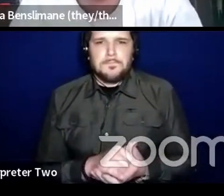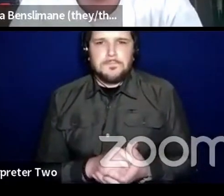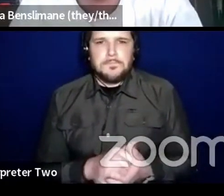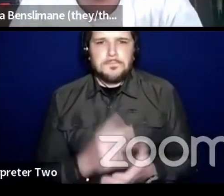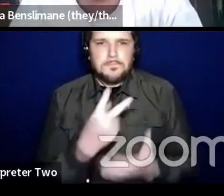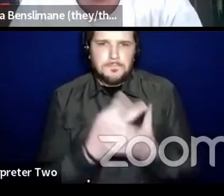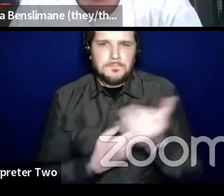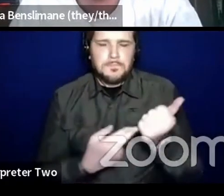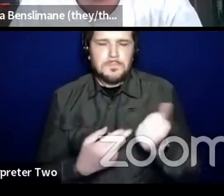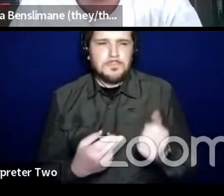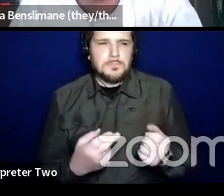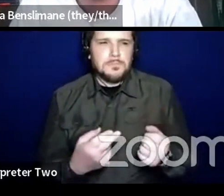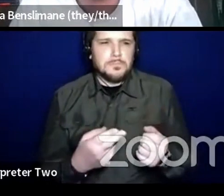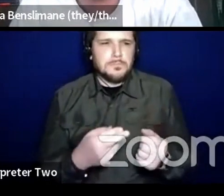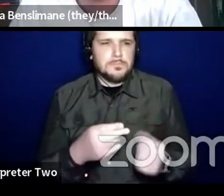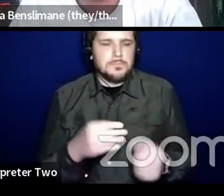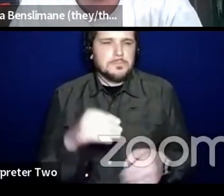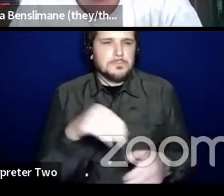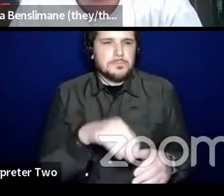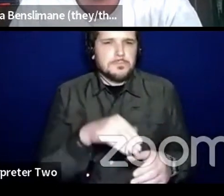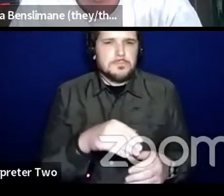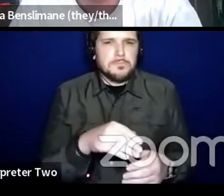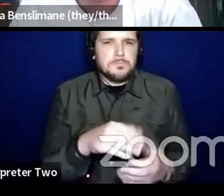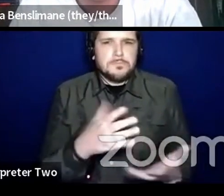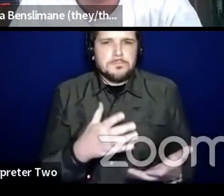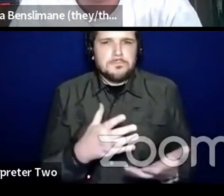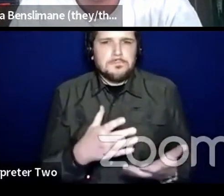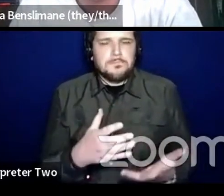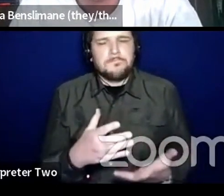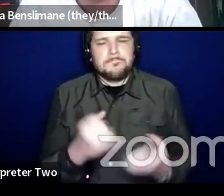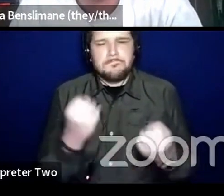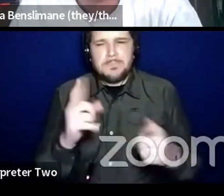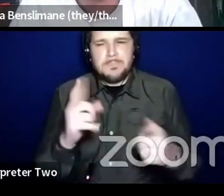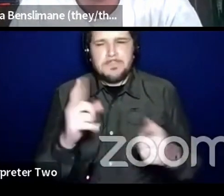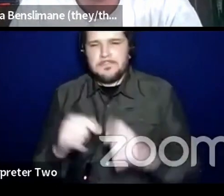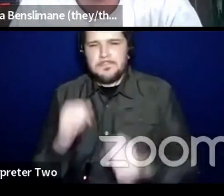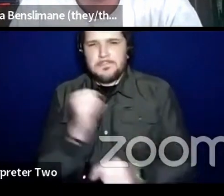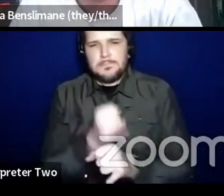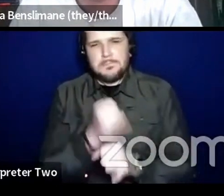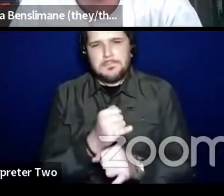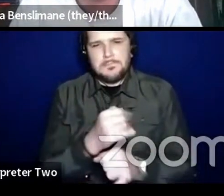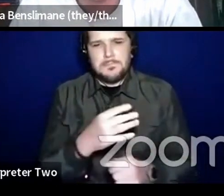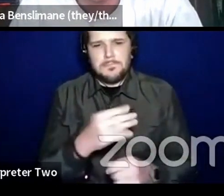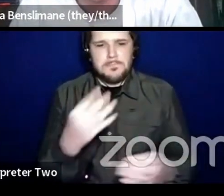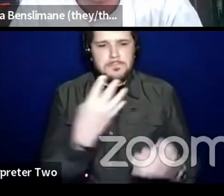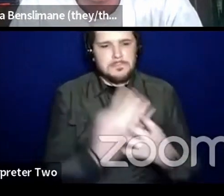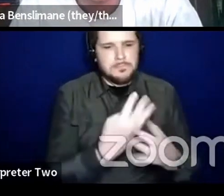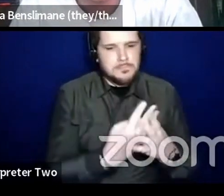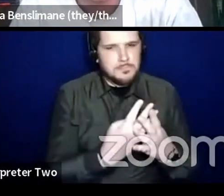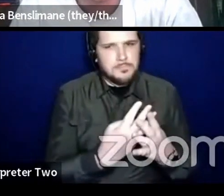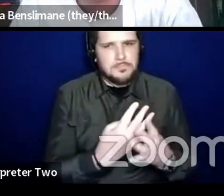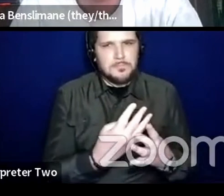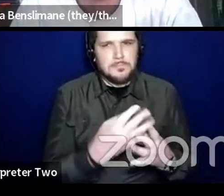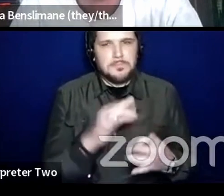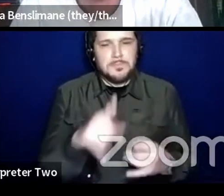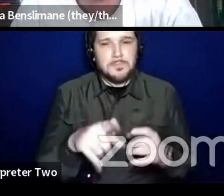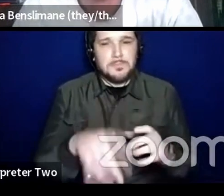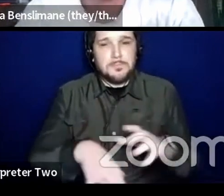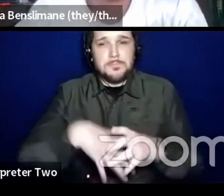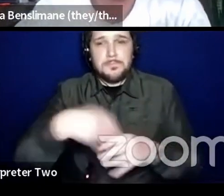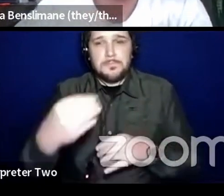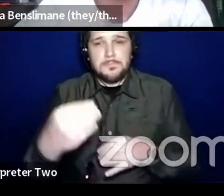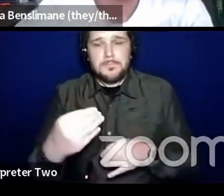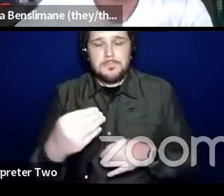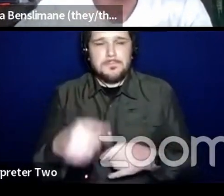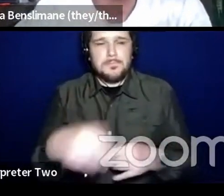both within many sites of institutionalization and incarceration, if you come out of it, you have